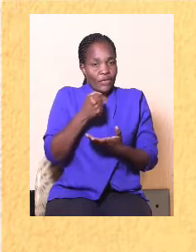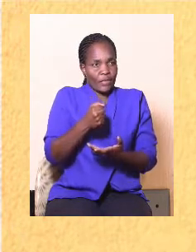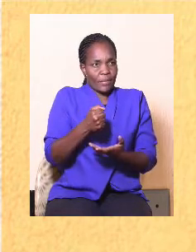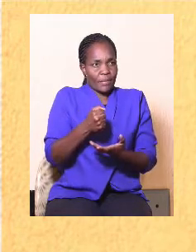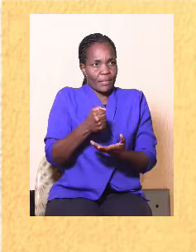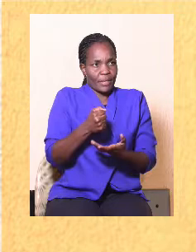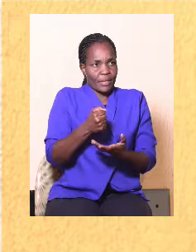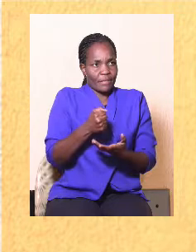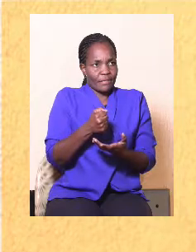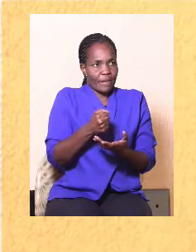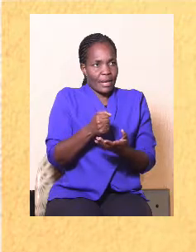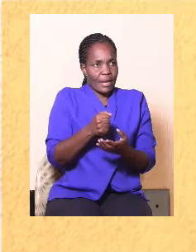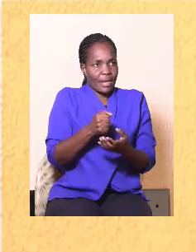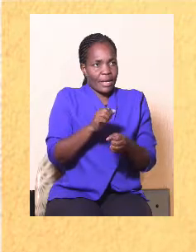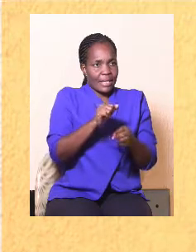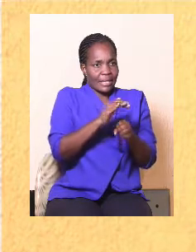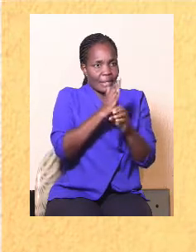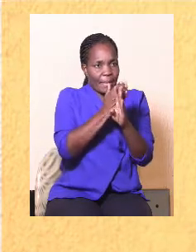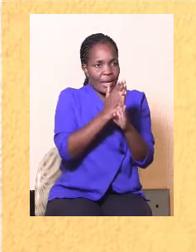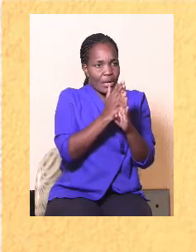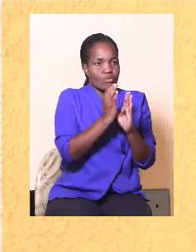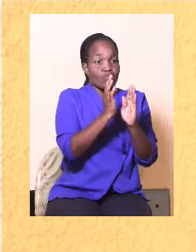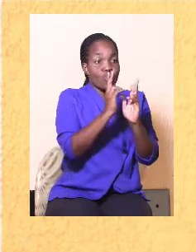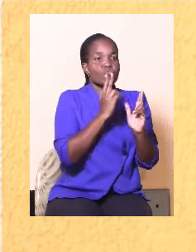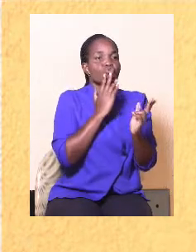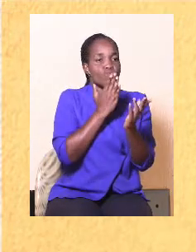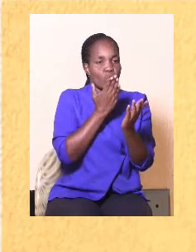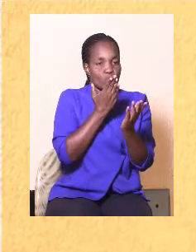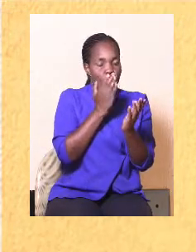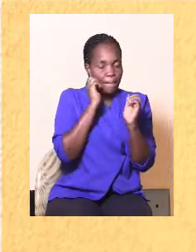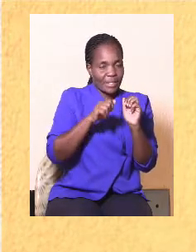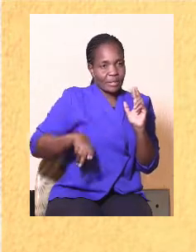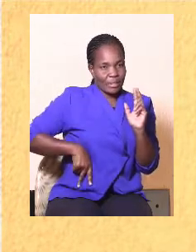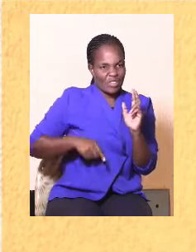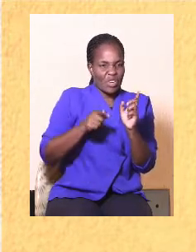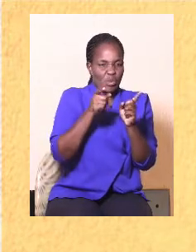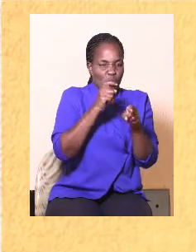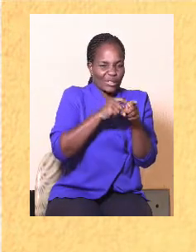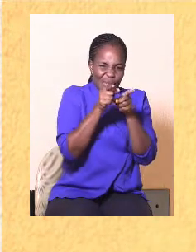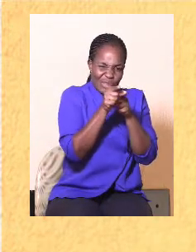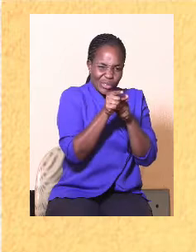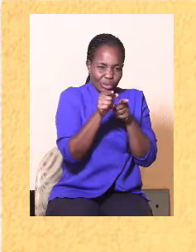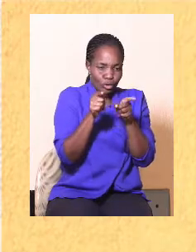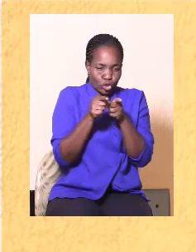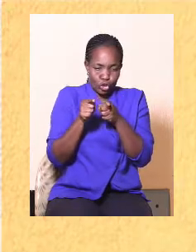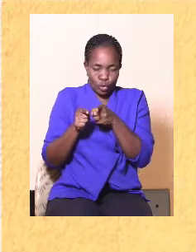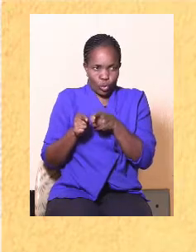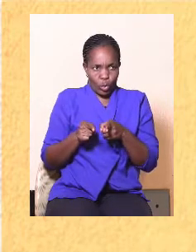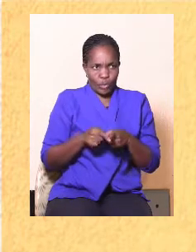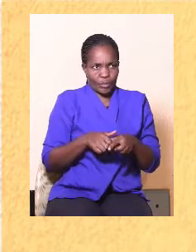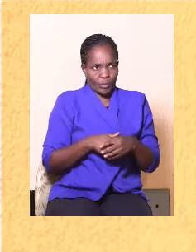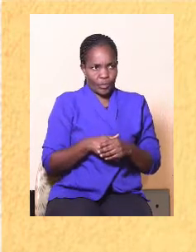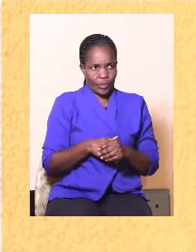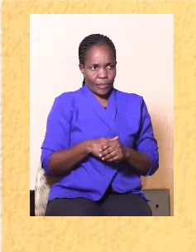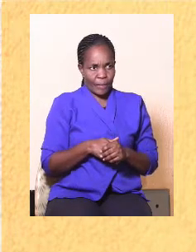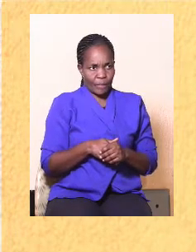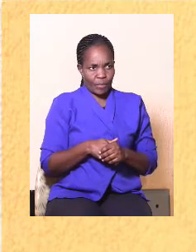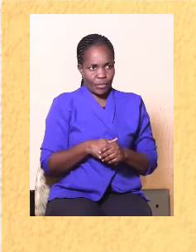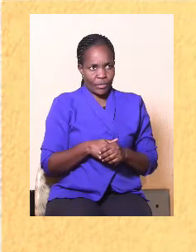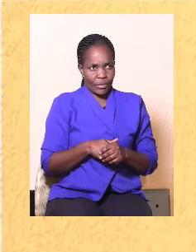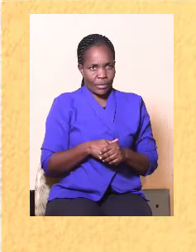the beneficiaries in a short space of time. So what do you do if you want to